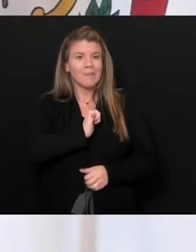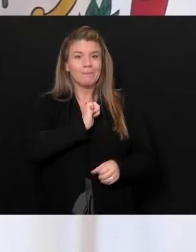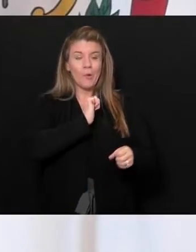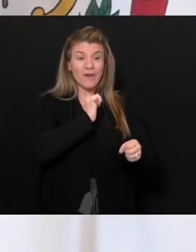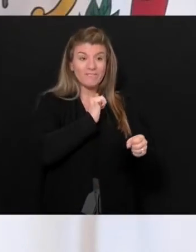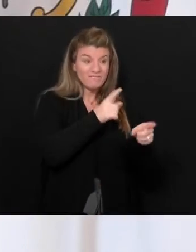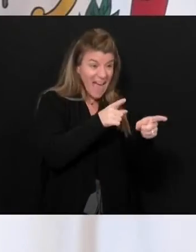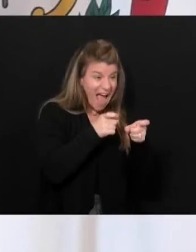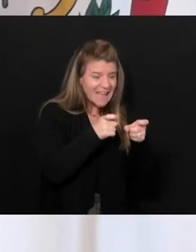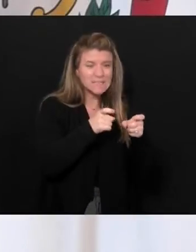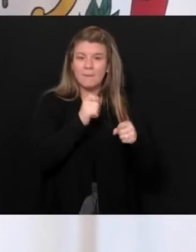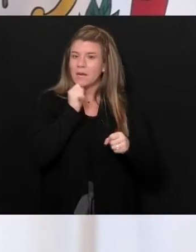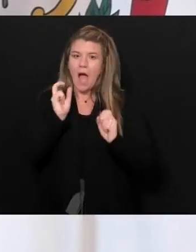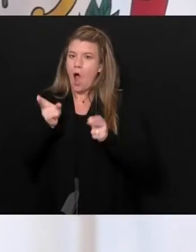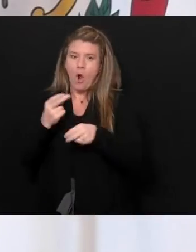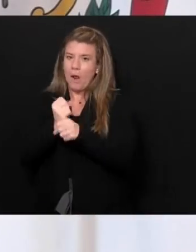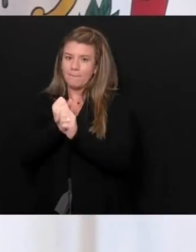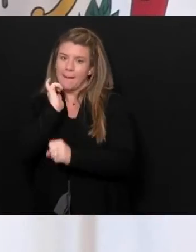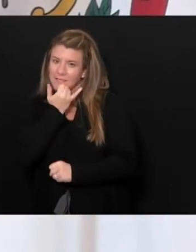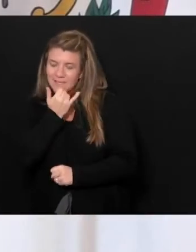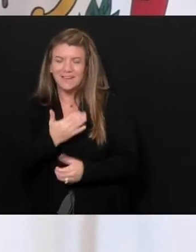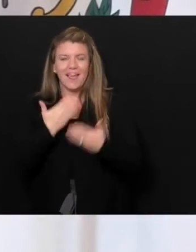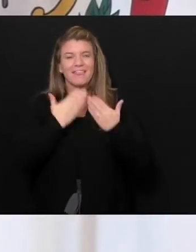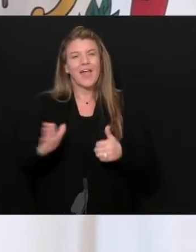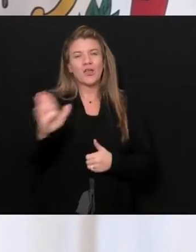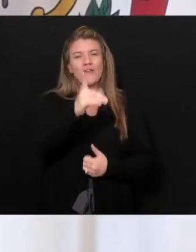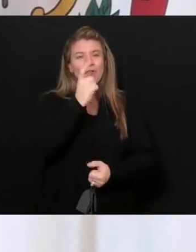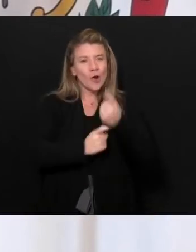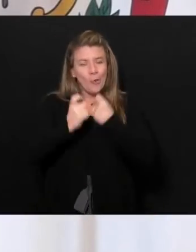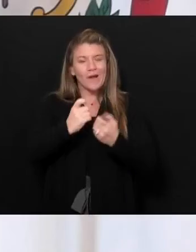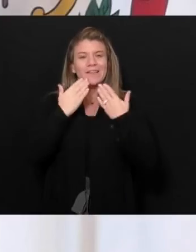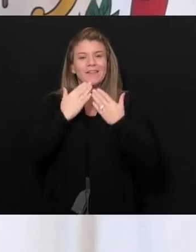all of you that are asking the questions, thank you so much, and thank